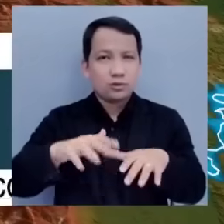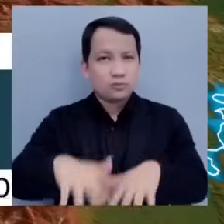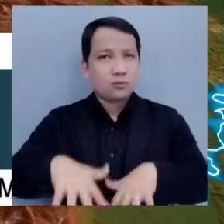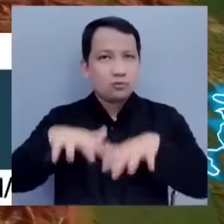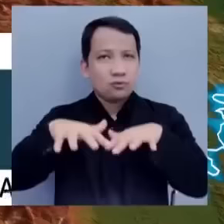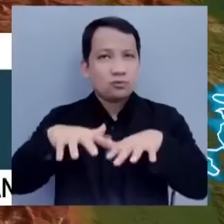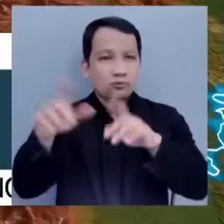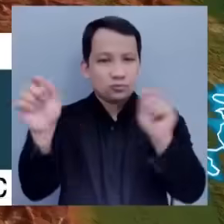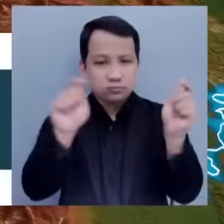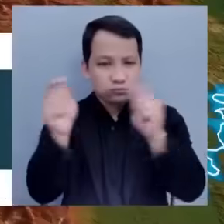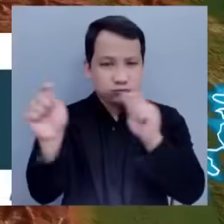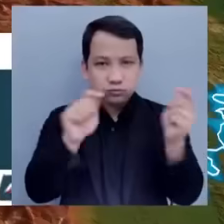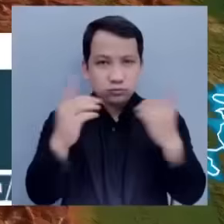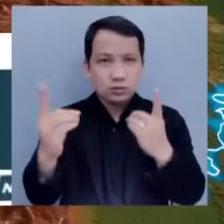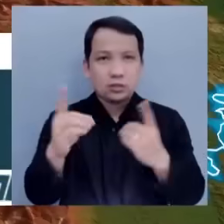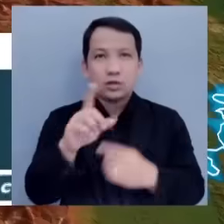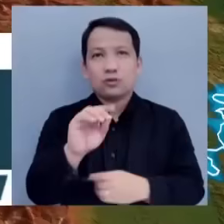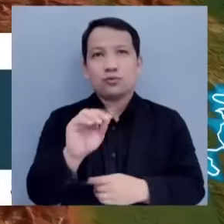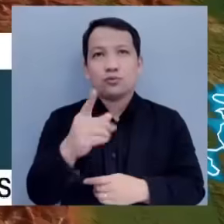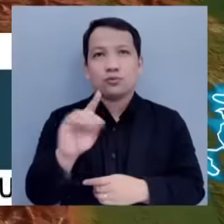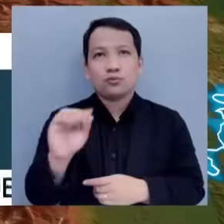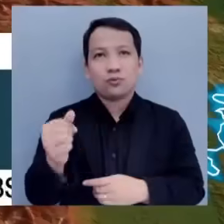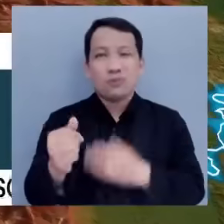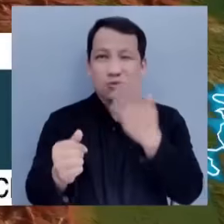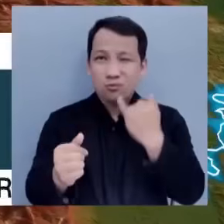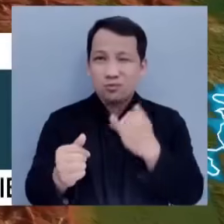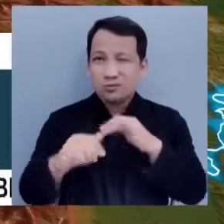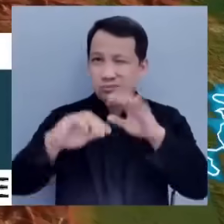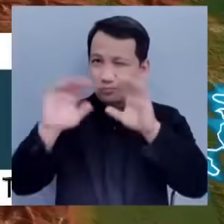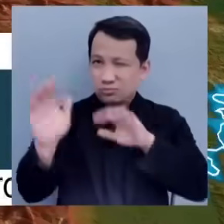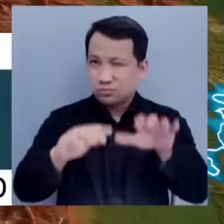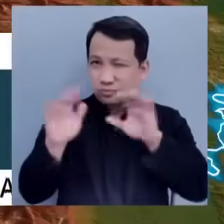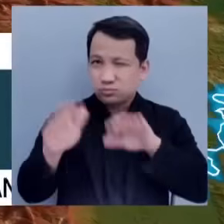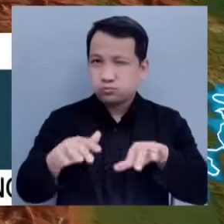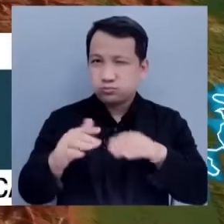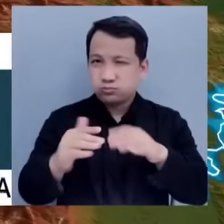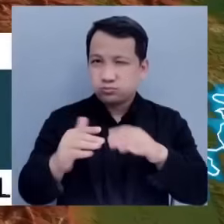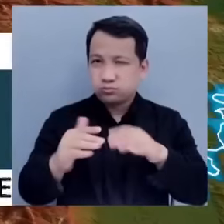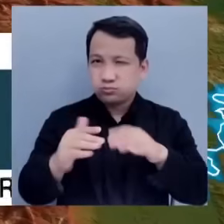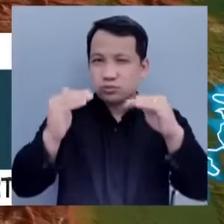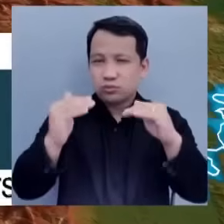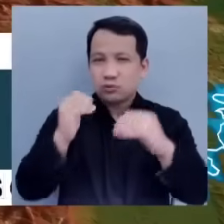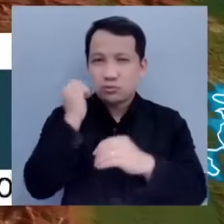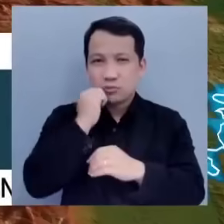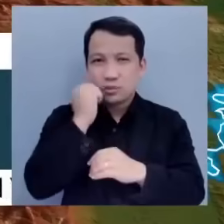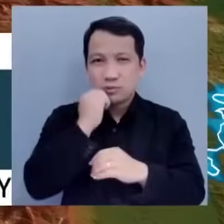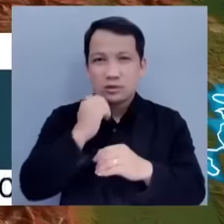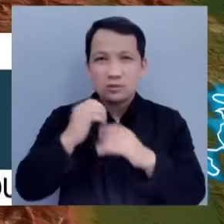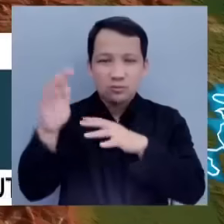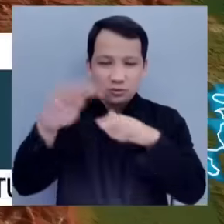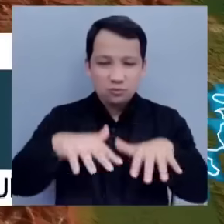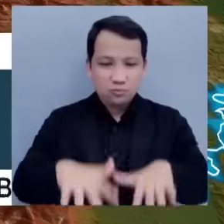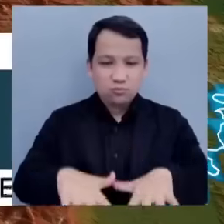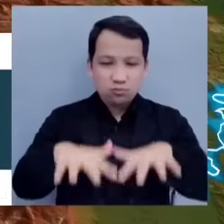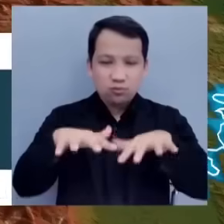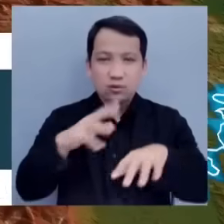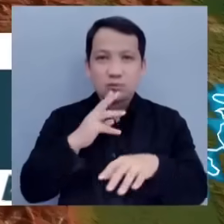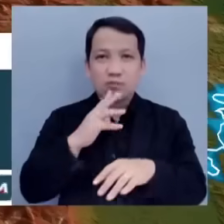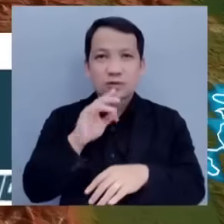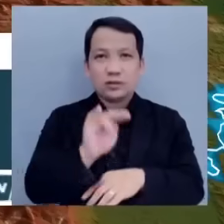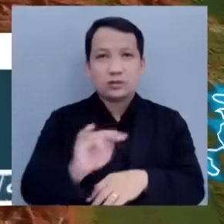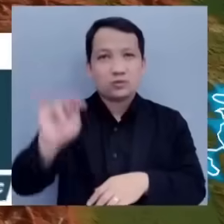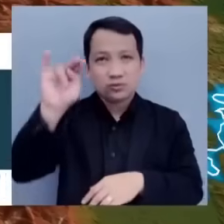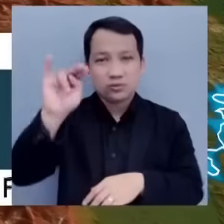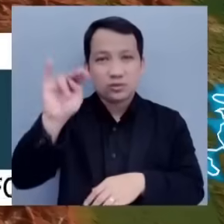depression Dodong. They needed the rains because most of them not yet planted rice due to the lack of water. As of now, Ilocos Norte and